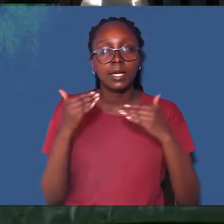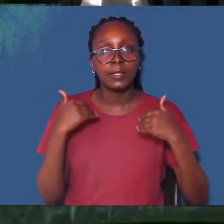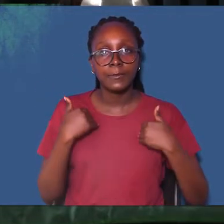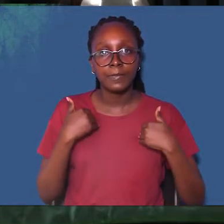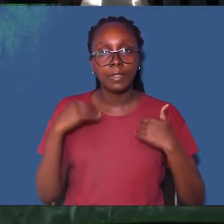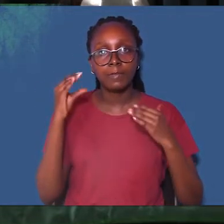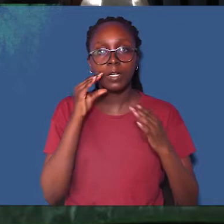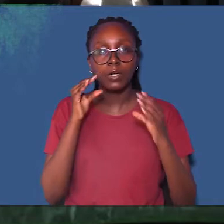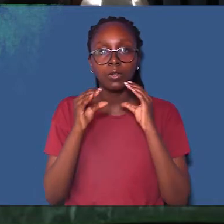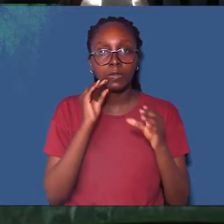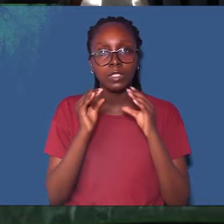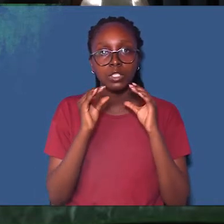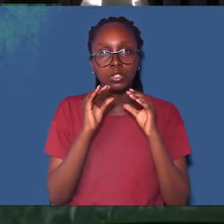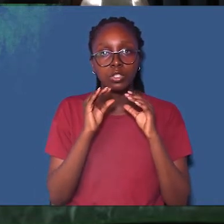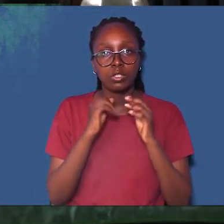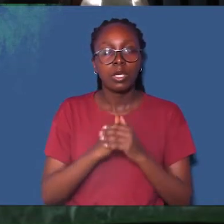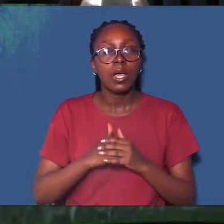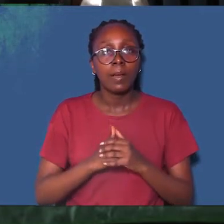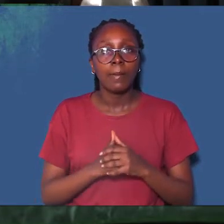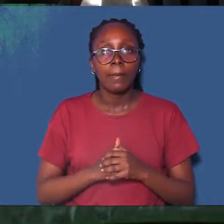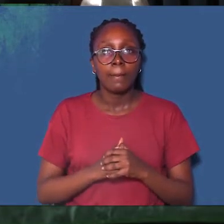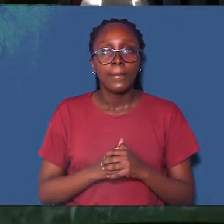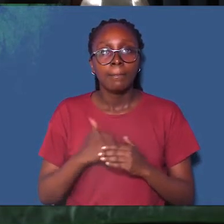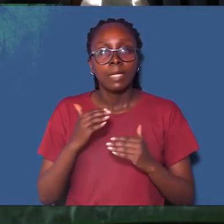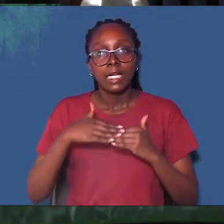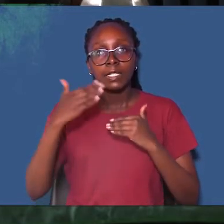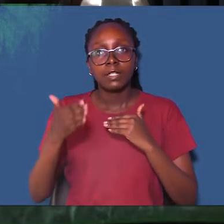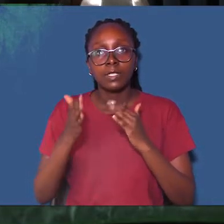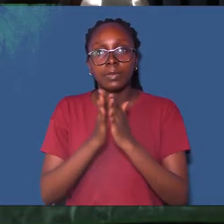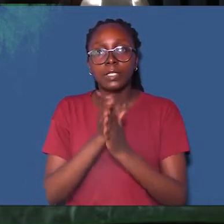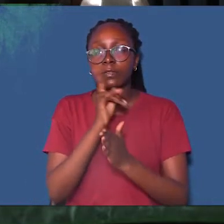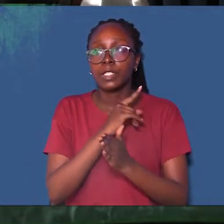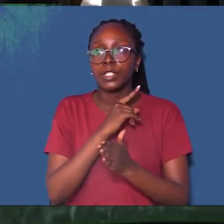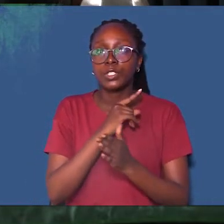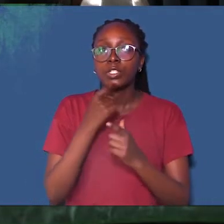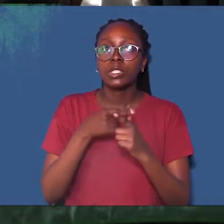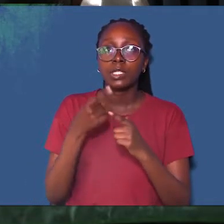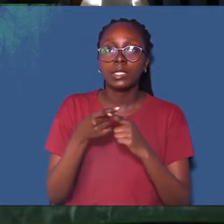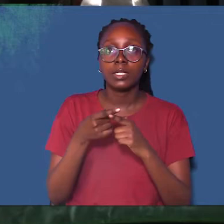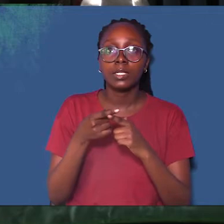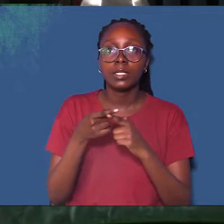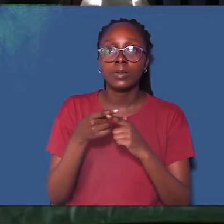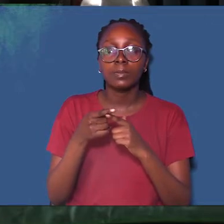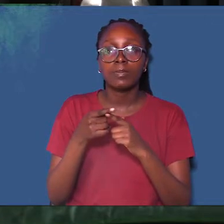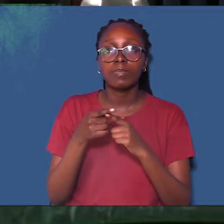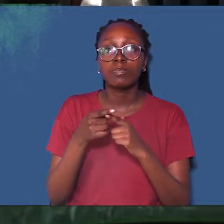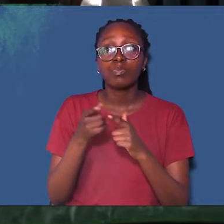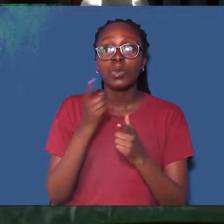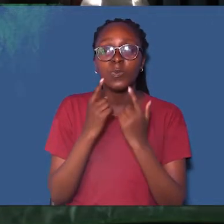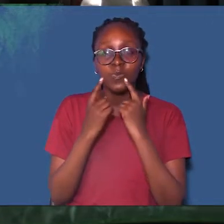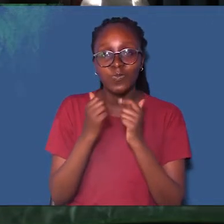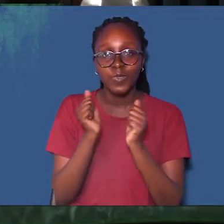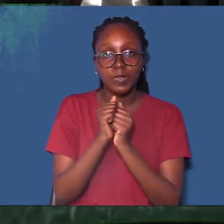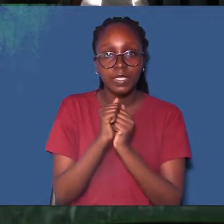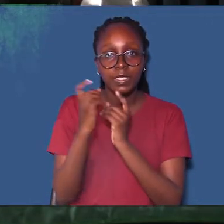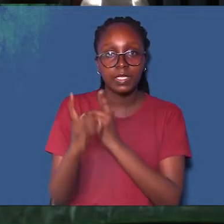he comes out of prayer. He actually immediately talks to his disciples, and he